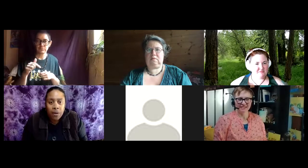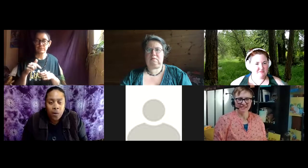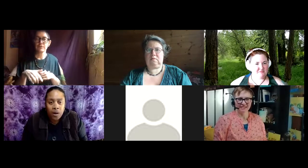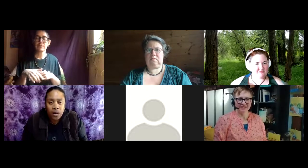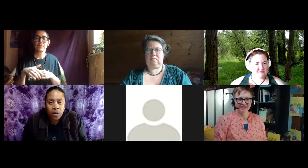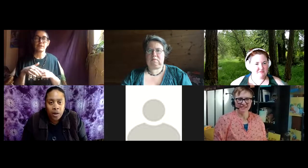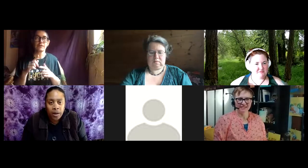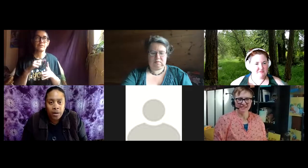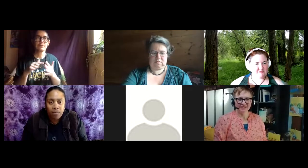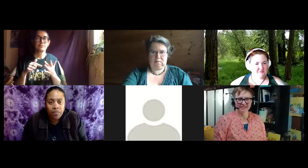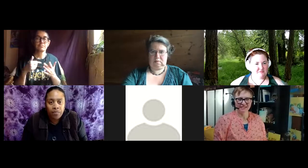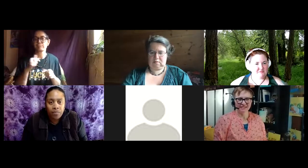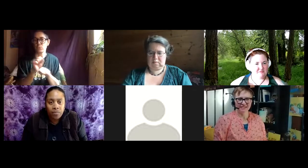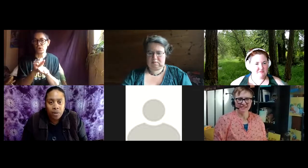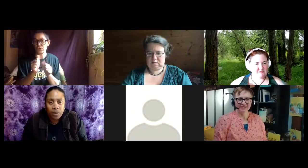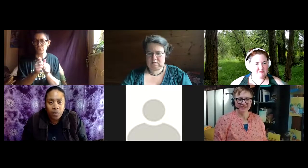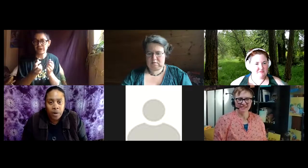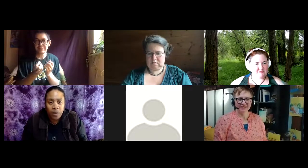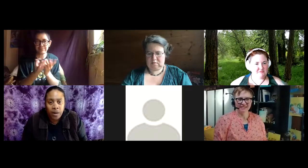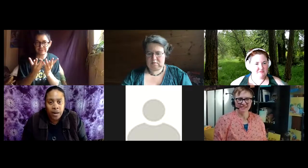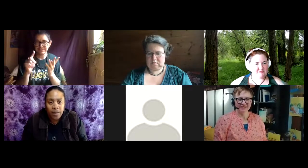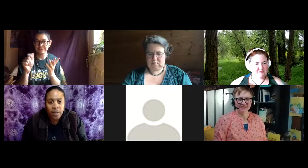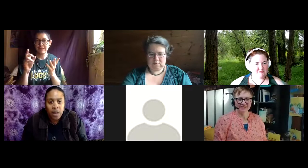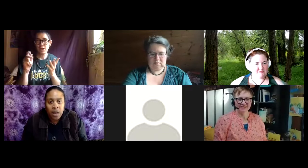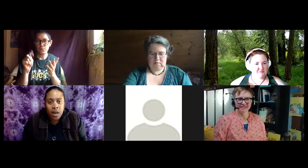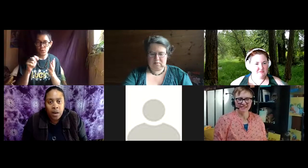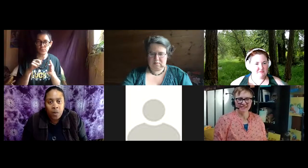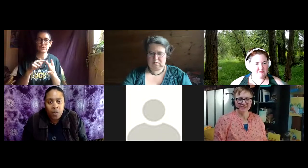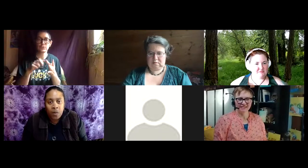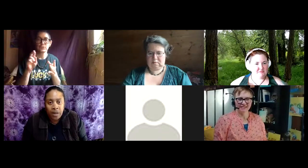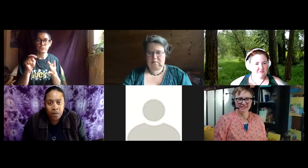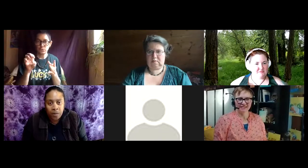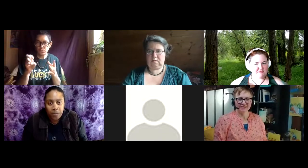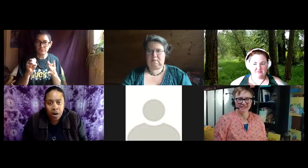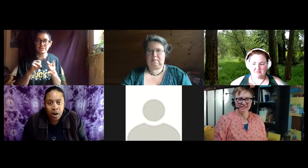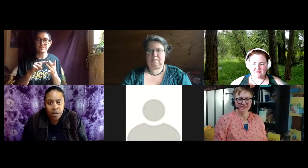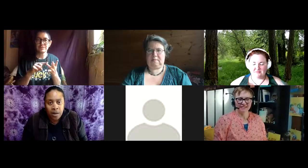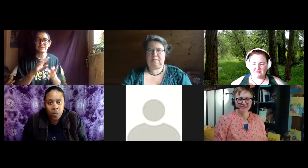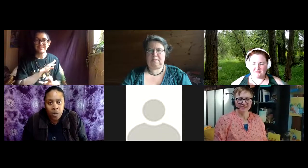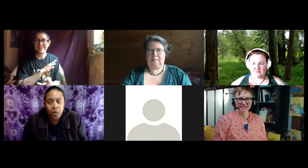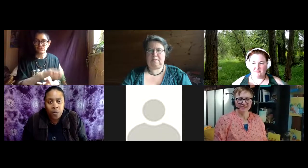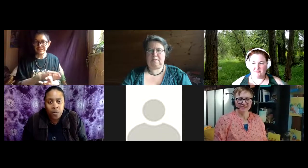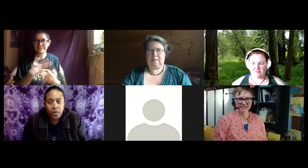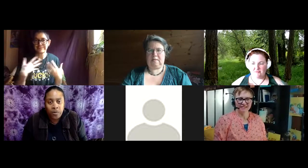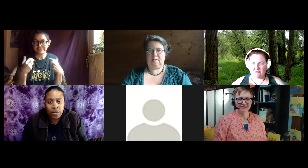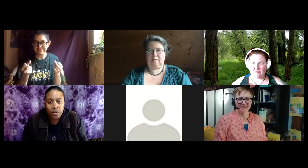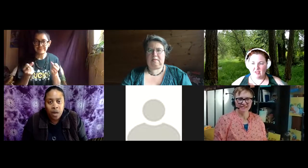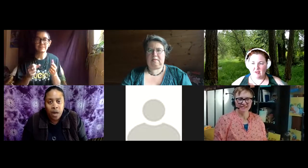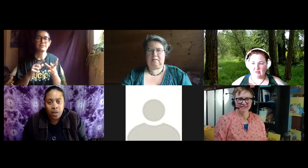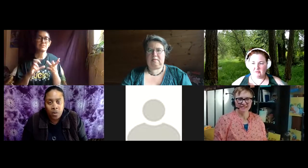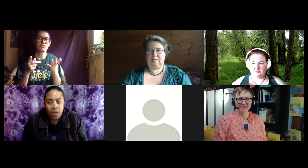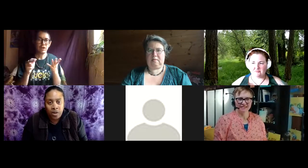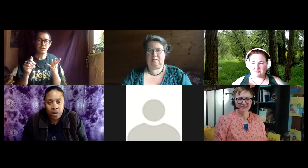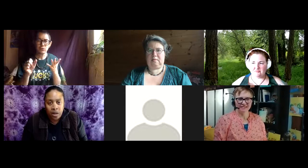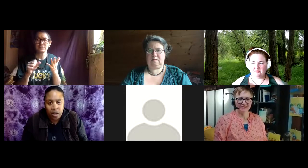I'm in Portland, Oregon, is where I work out of. And I work with tarot cards. I work with runes. I